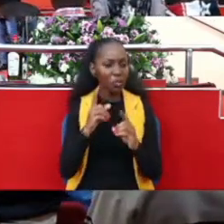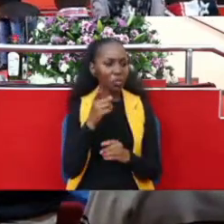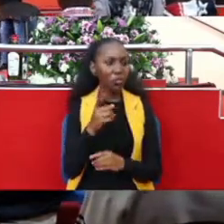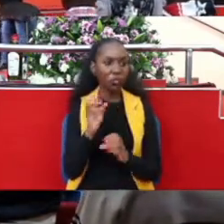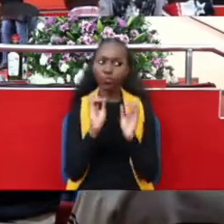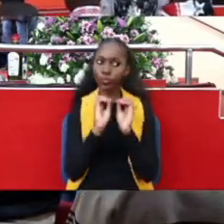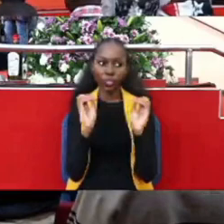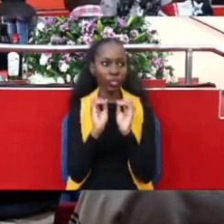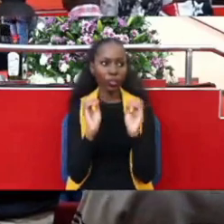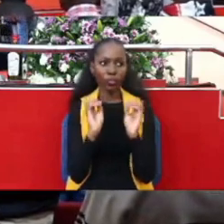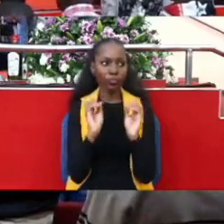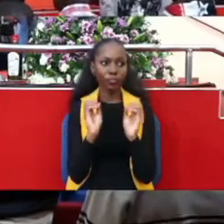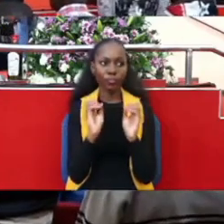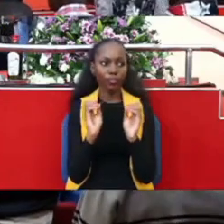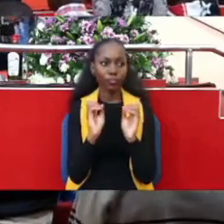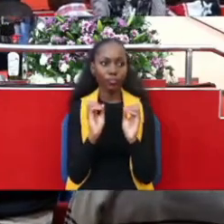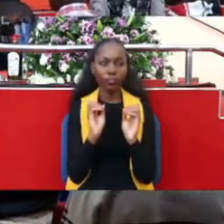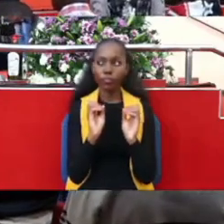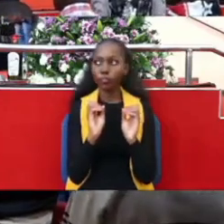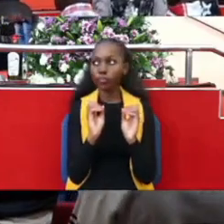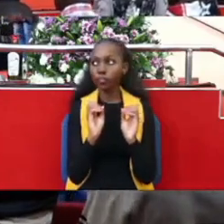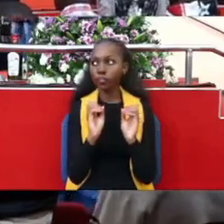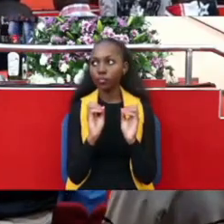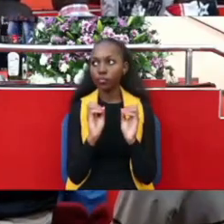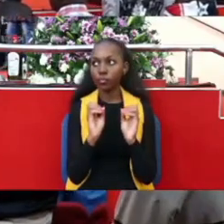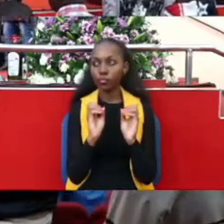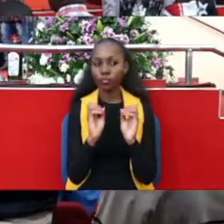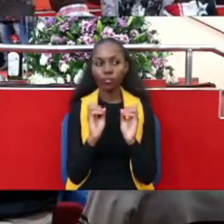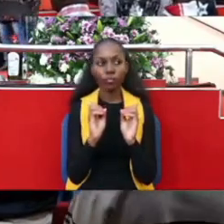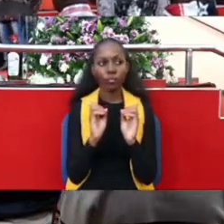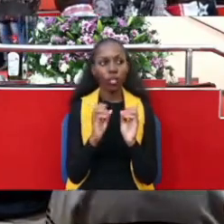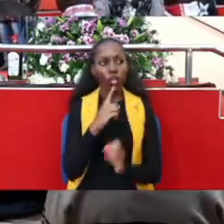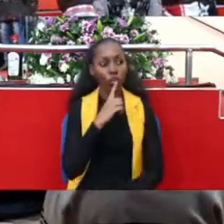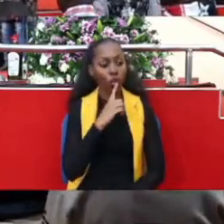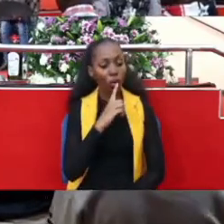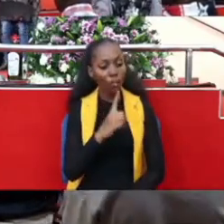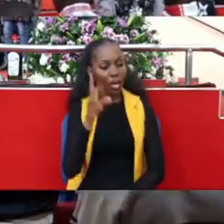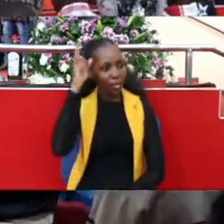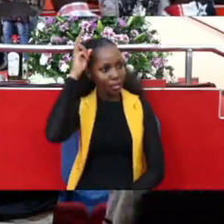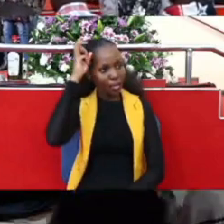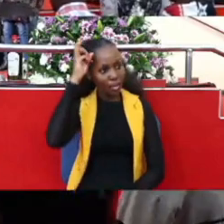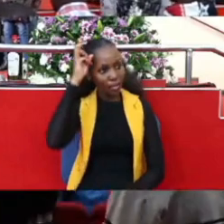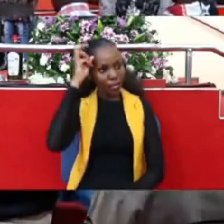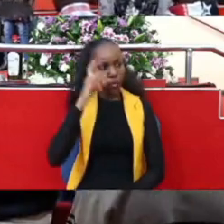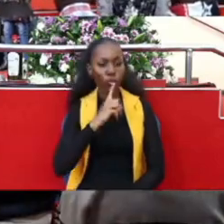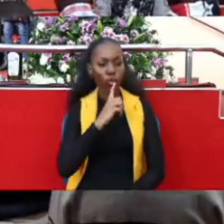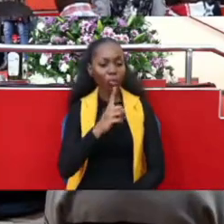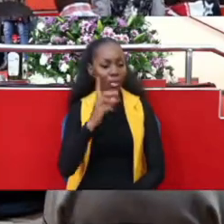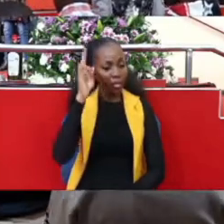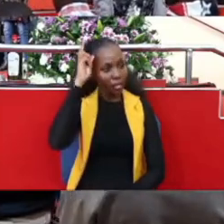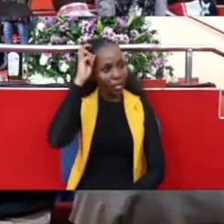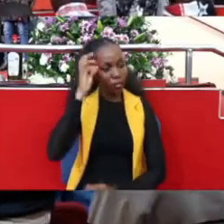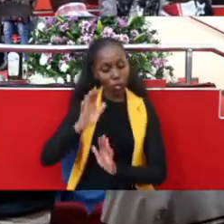Sijakuja kukuambia tafadhali. I've not come to ask you please. Sio tafadhali. Nimekuja kukuambia ninataka. I have,